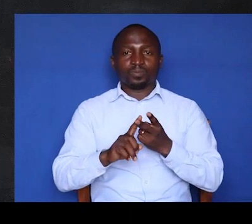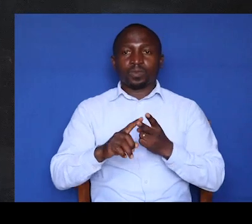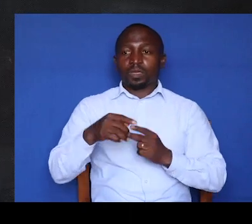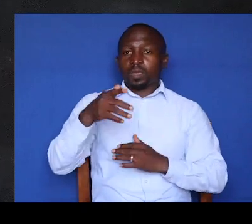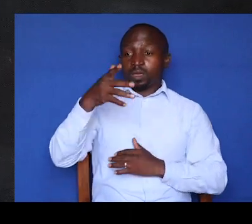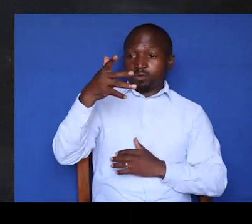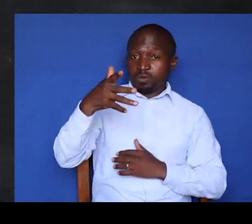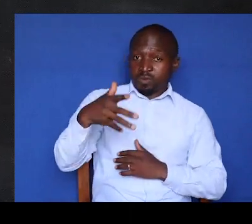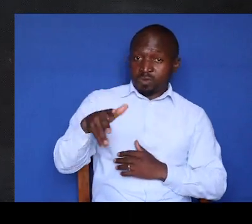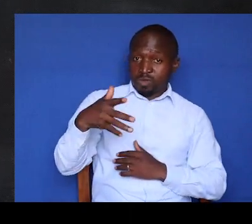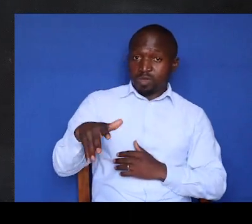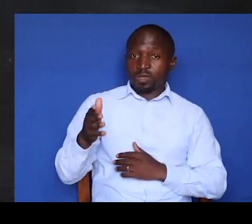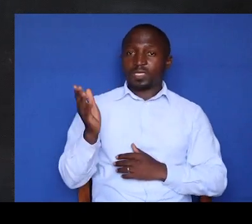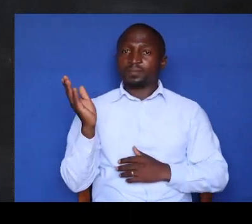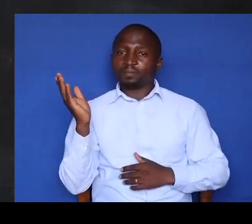water